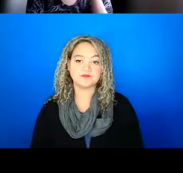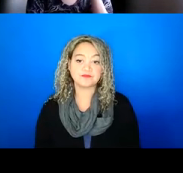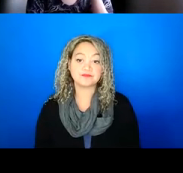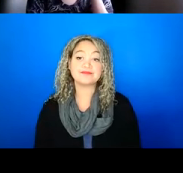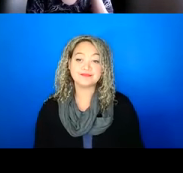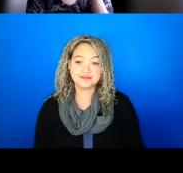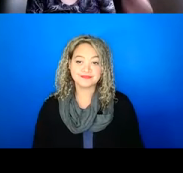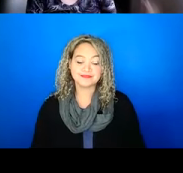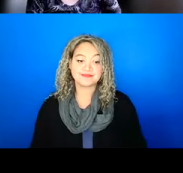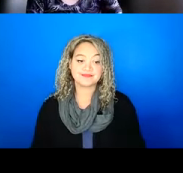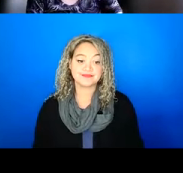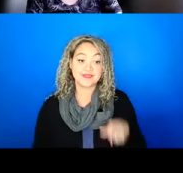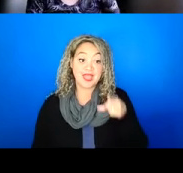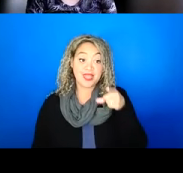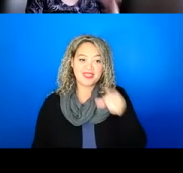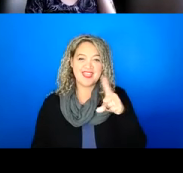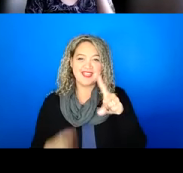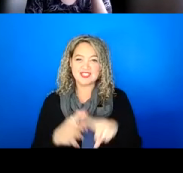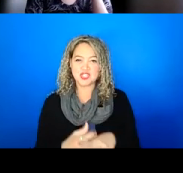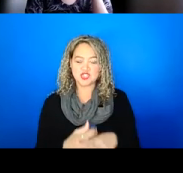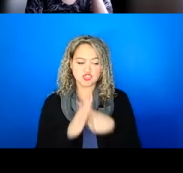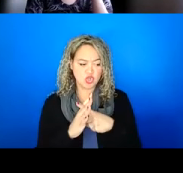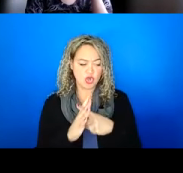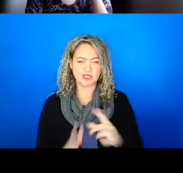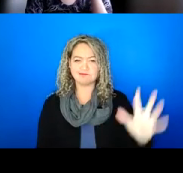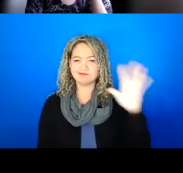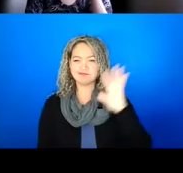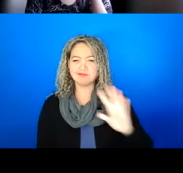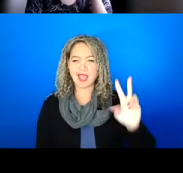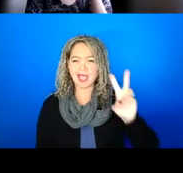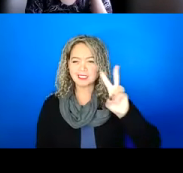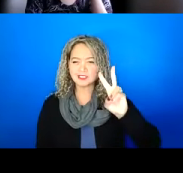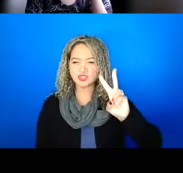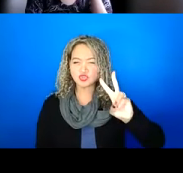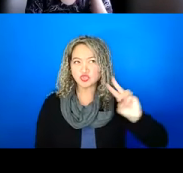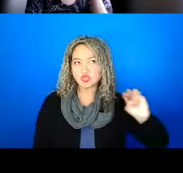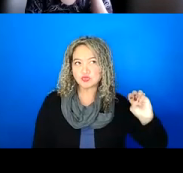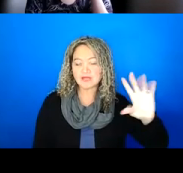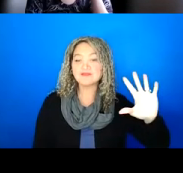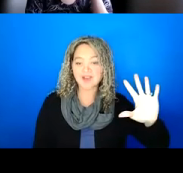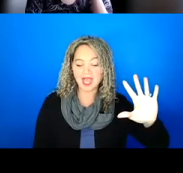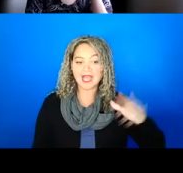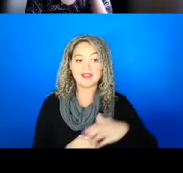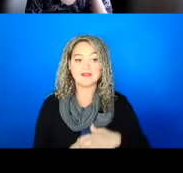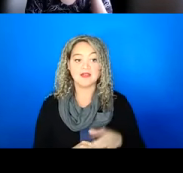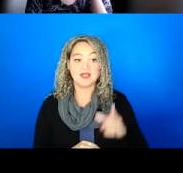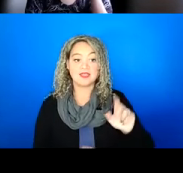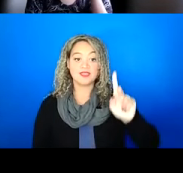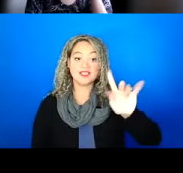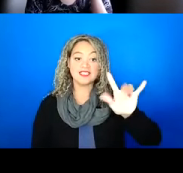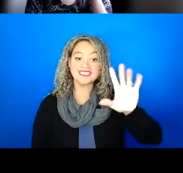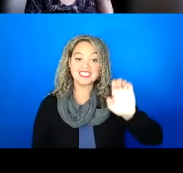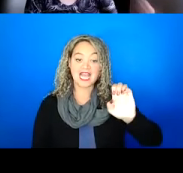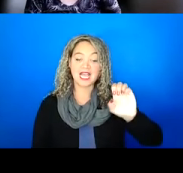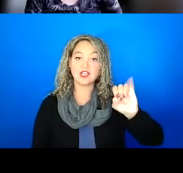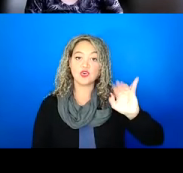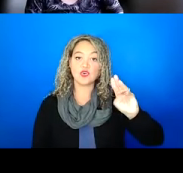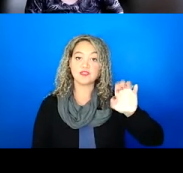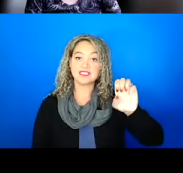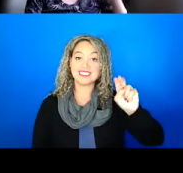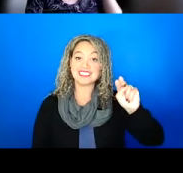So this story started back in 2005. This is Kyle Simmons.